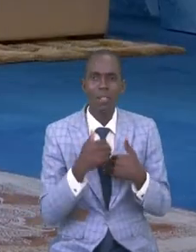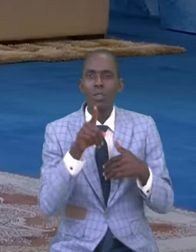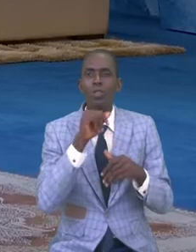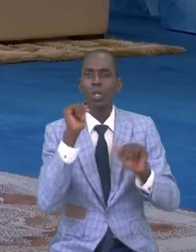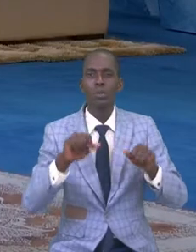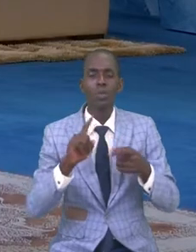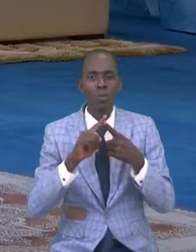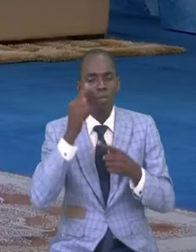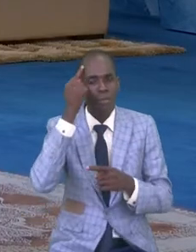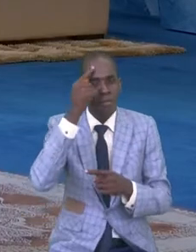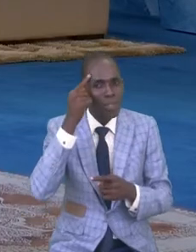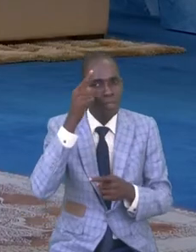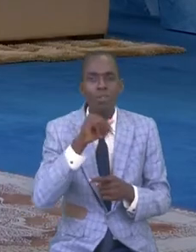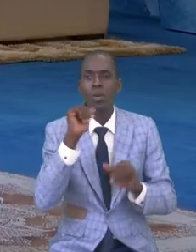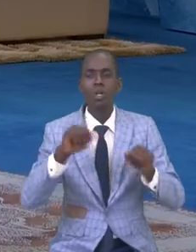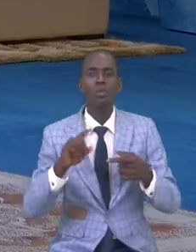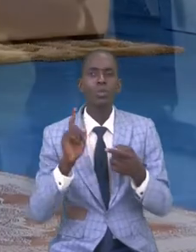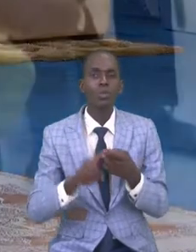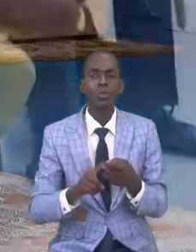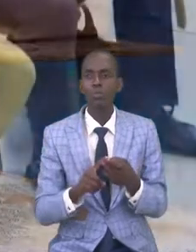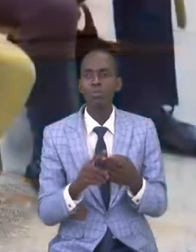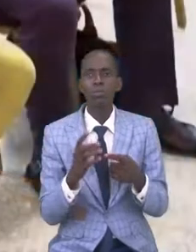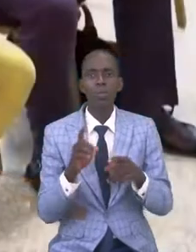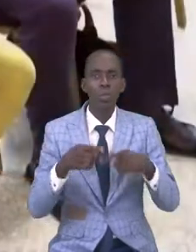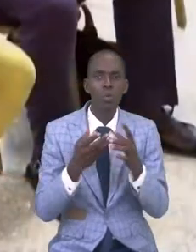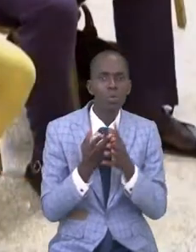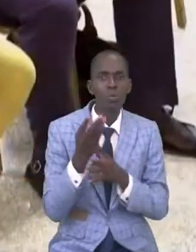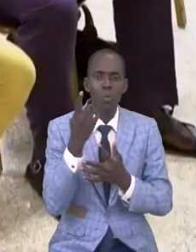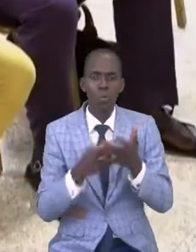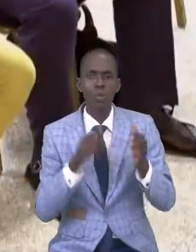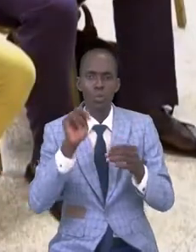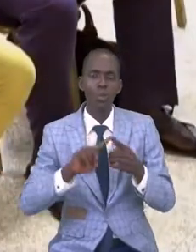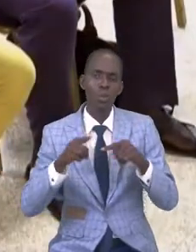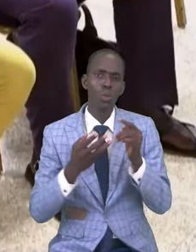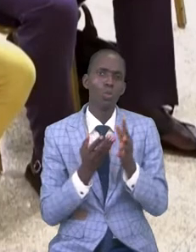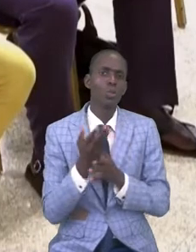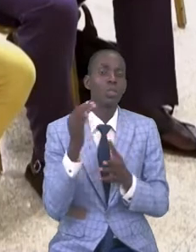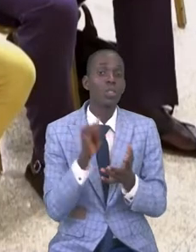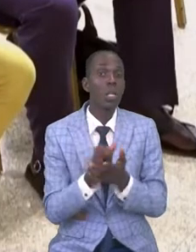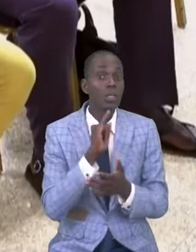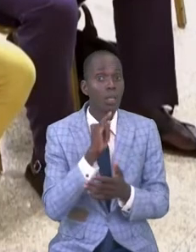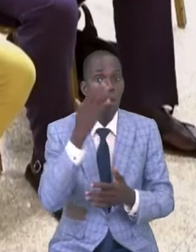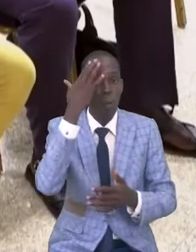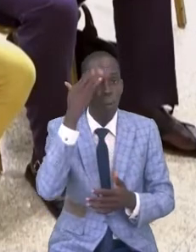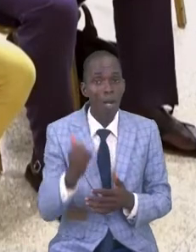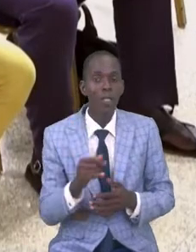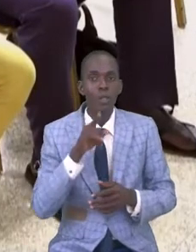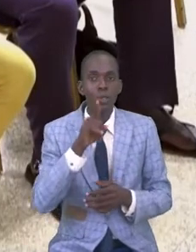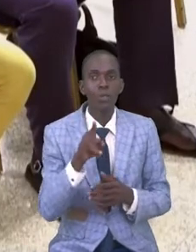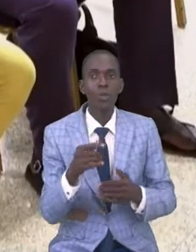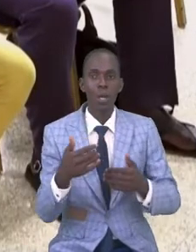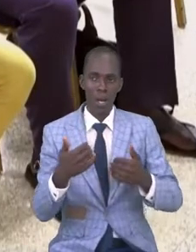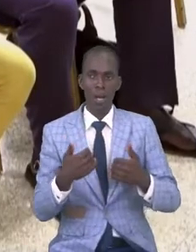to think, we're not able to get to where we ought to get to. That's why you have